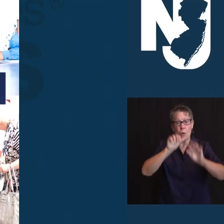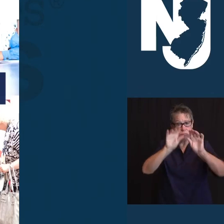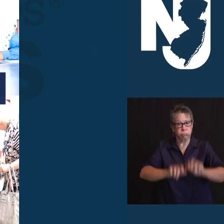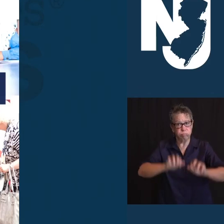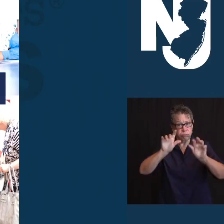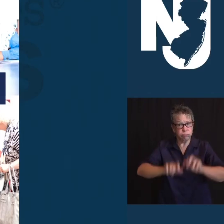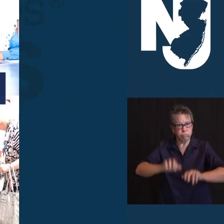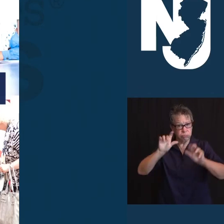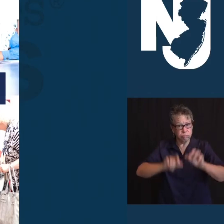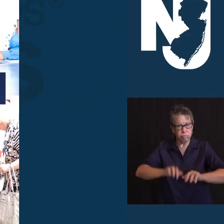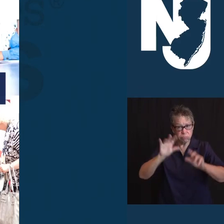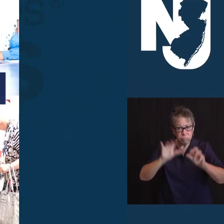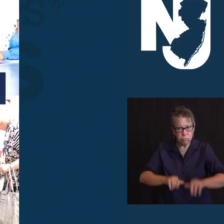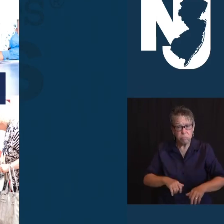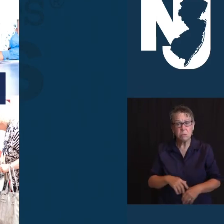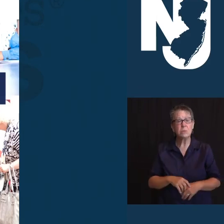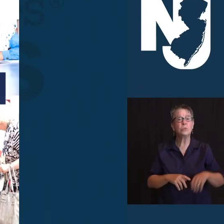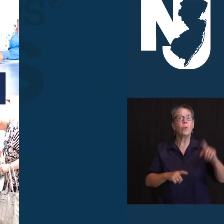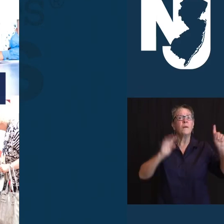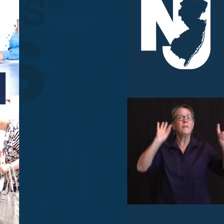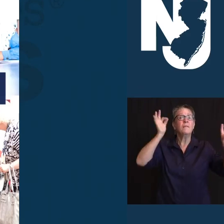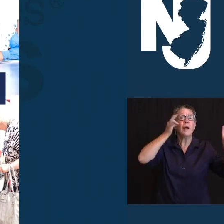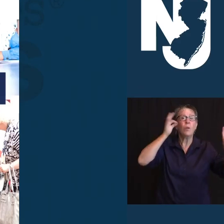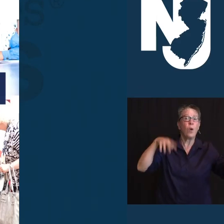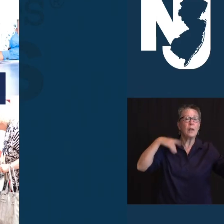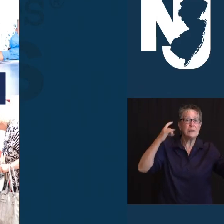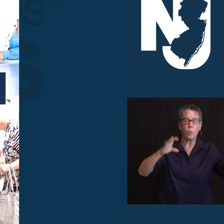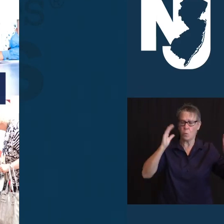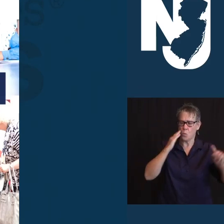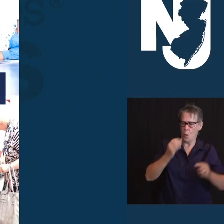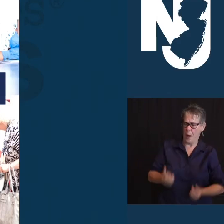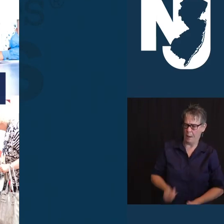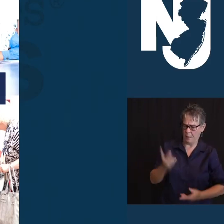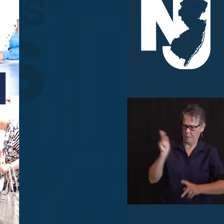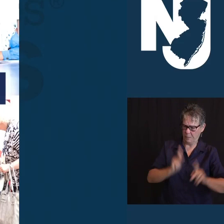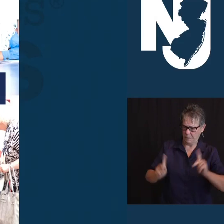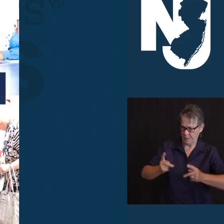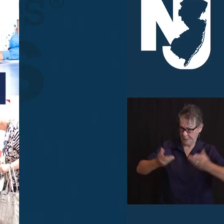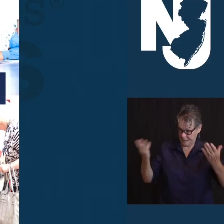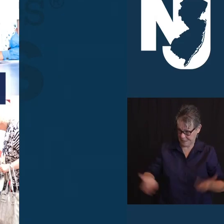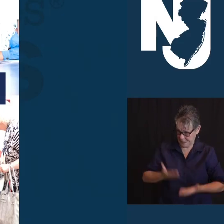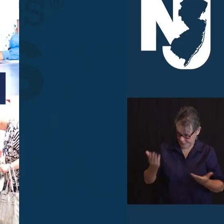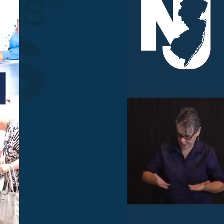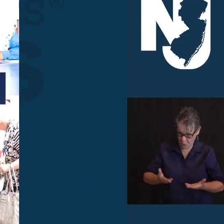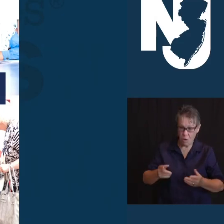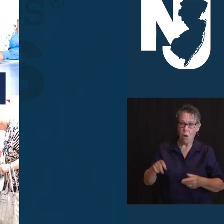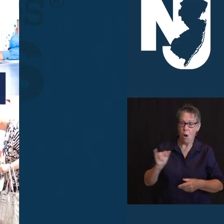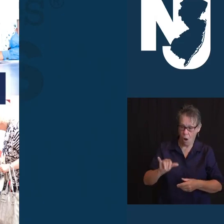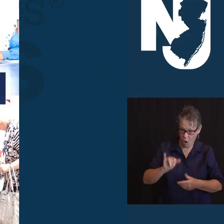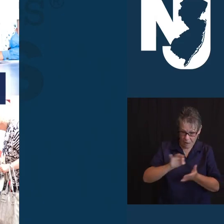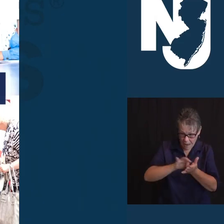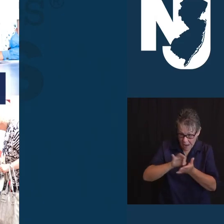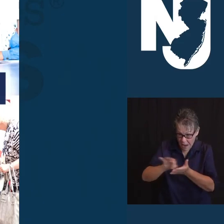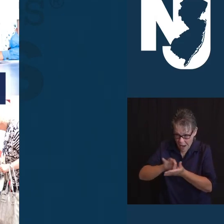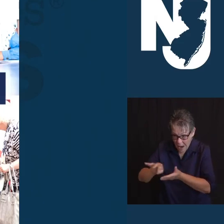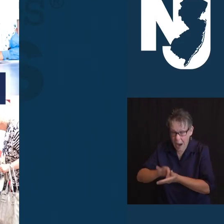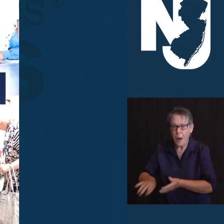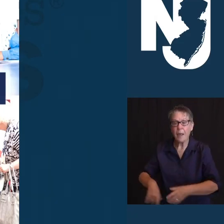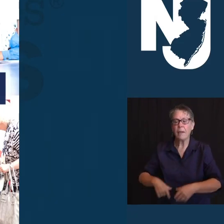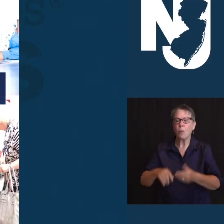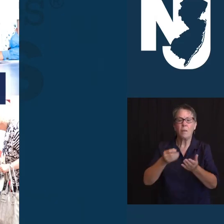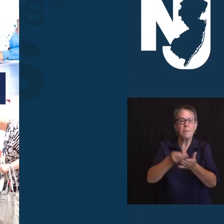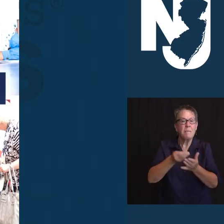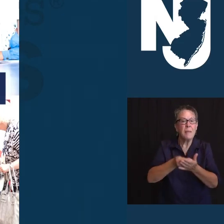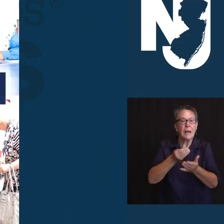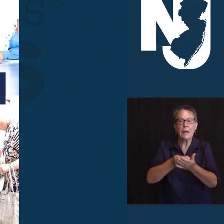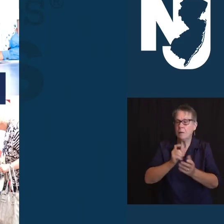billions of dollars in federal funds from programs that impact every community across our state, from healthcare to education,